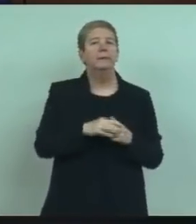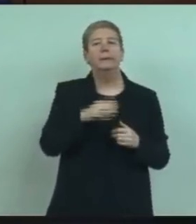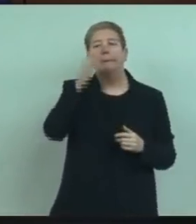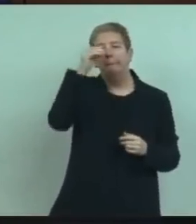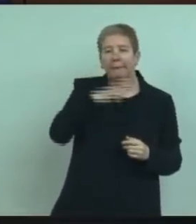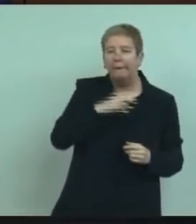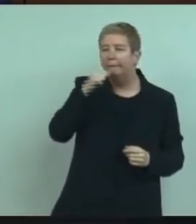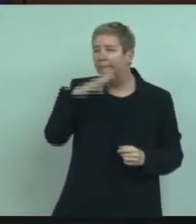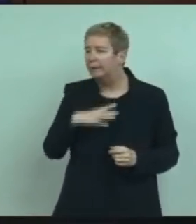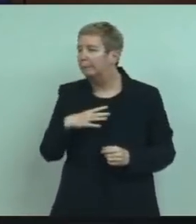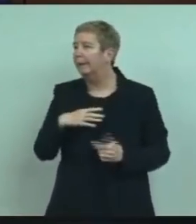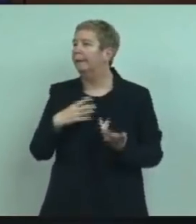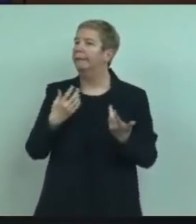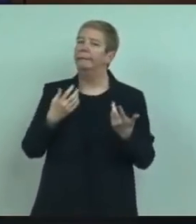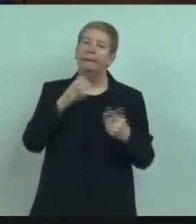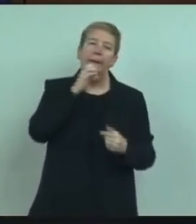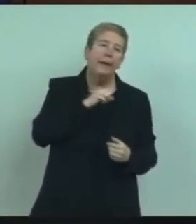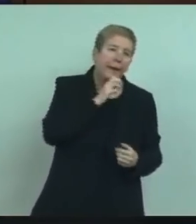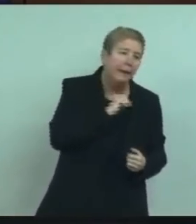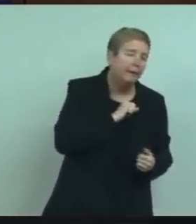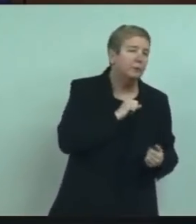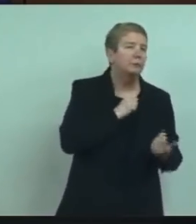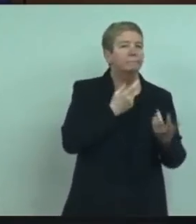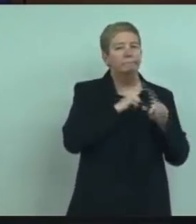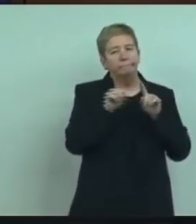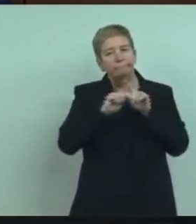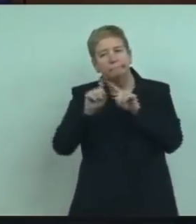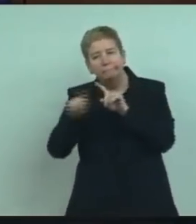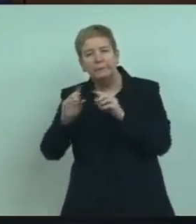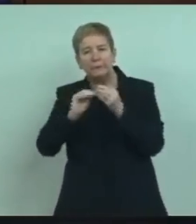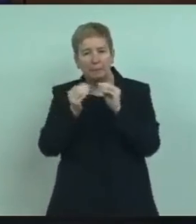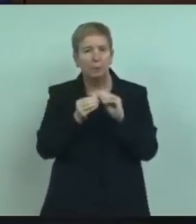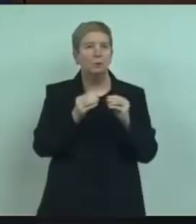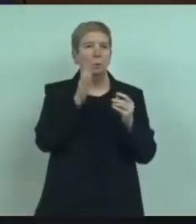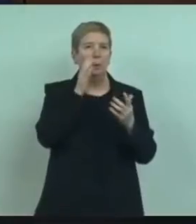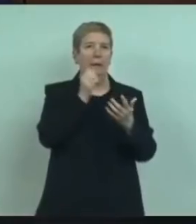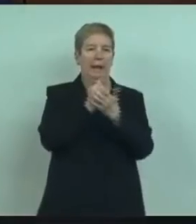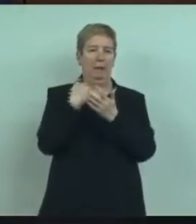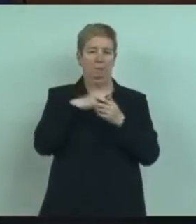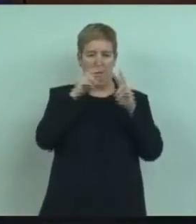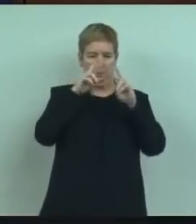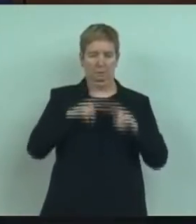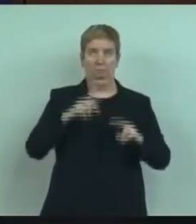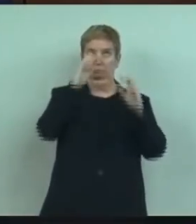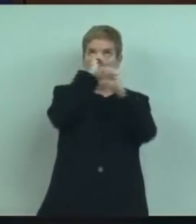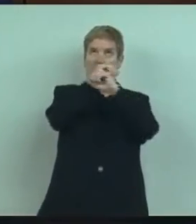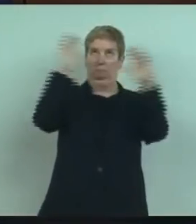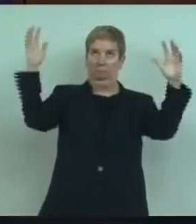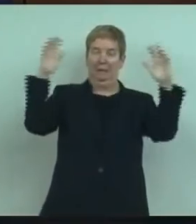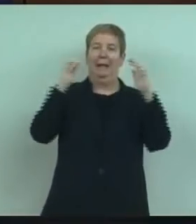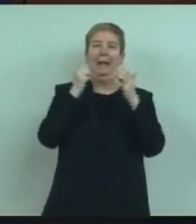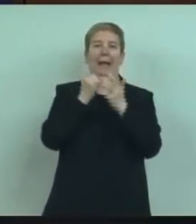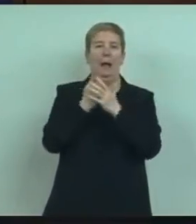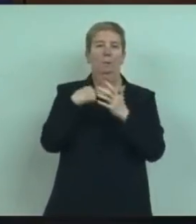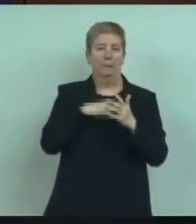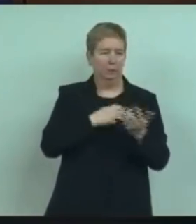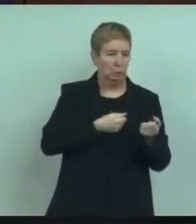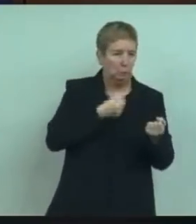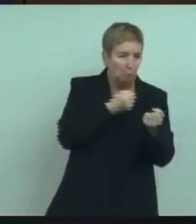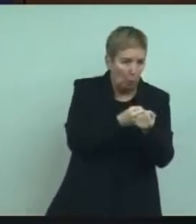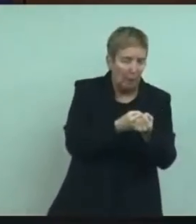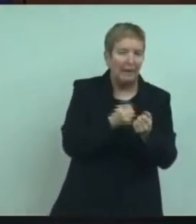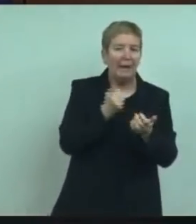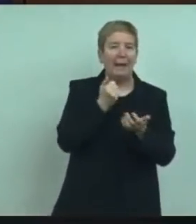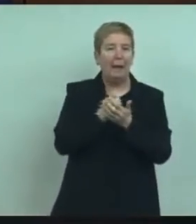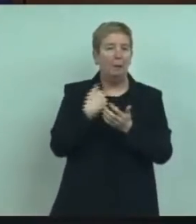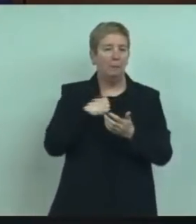Gender, demographics, age. It allows us to really think about messaging and support for communities to do even